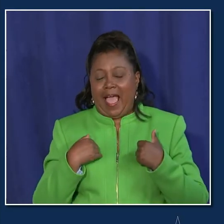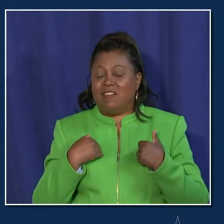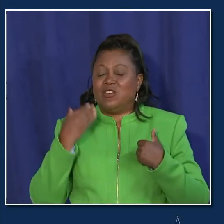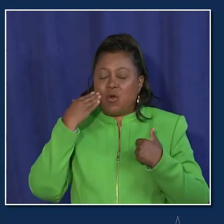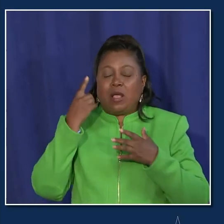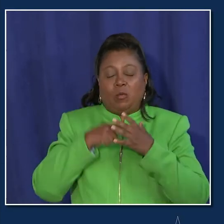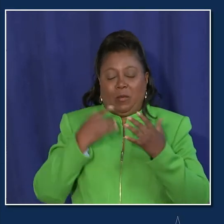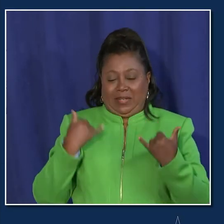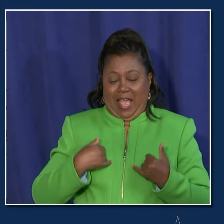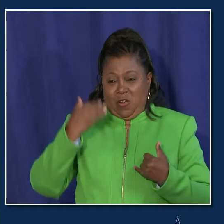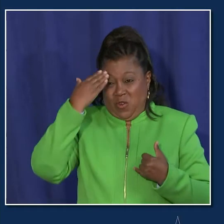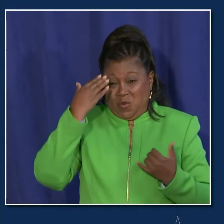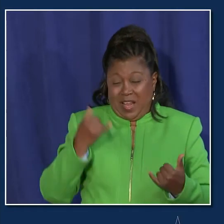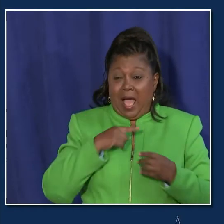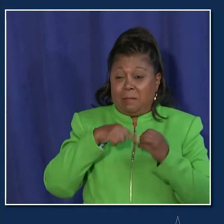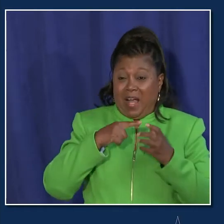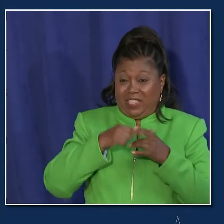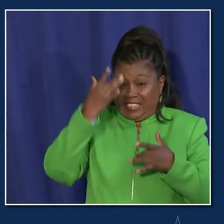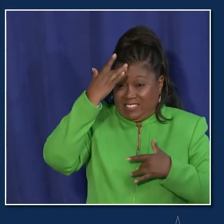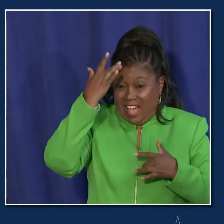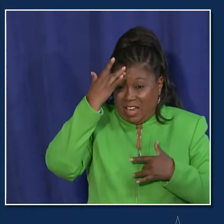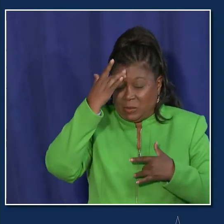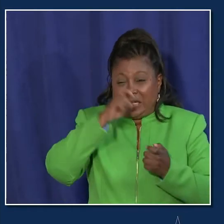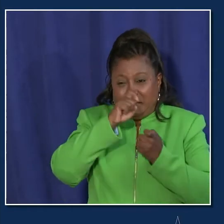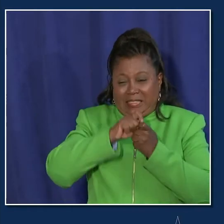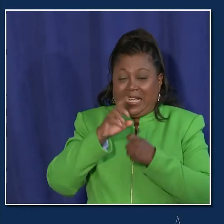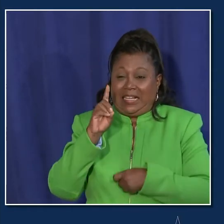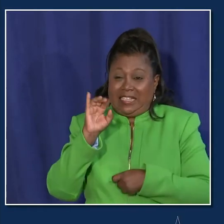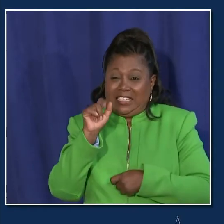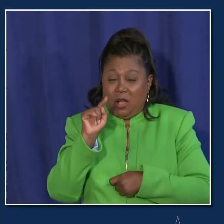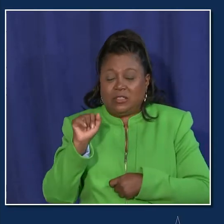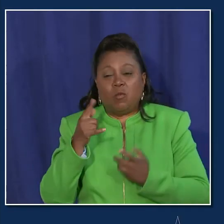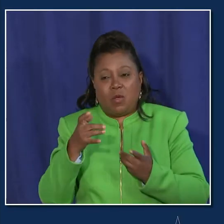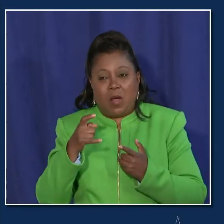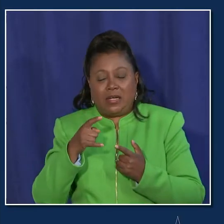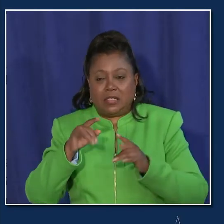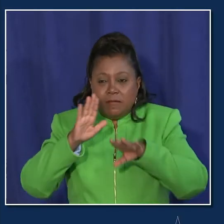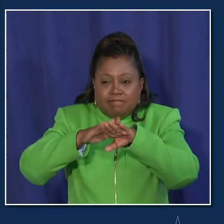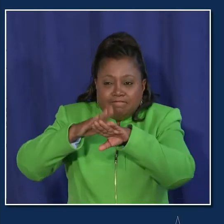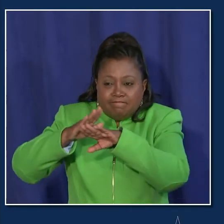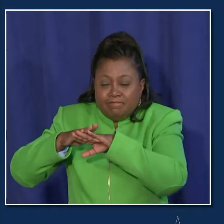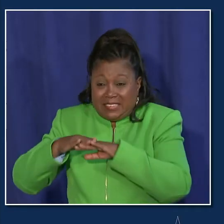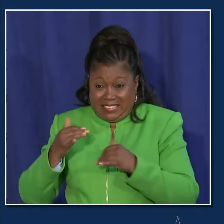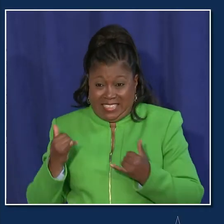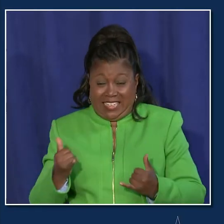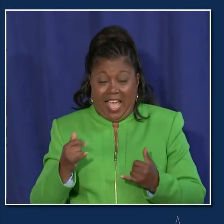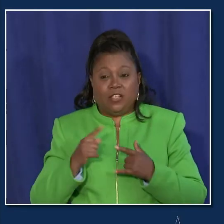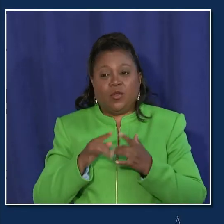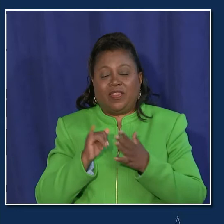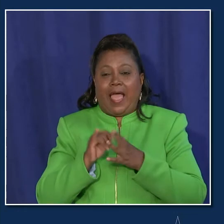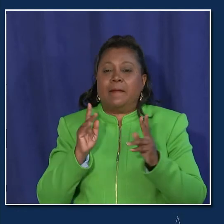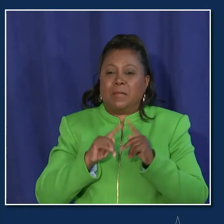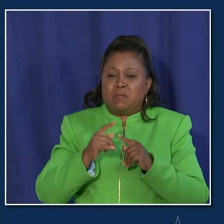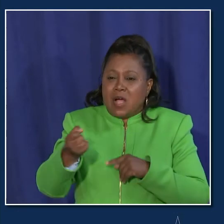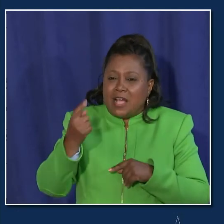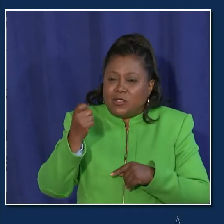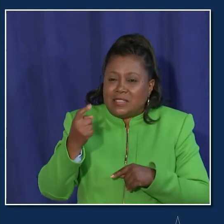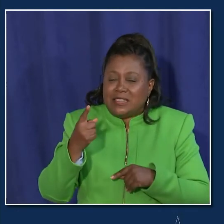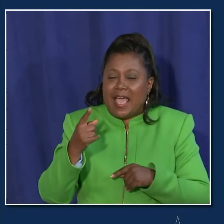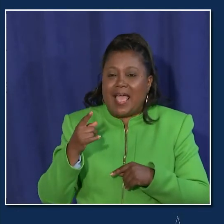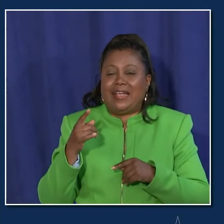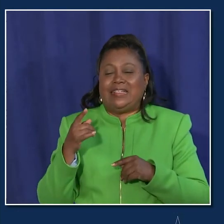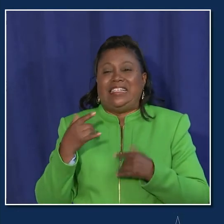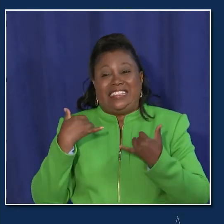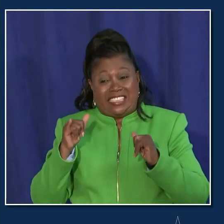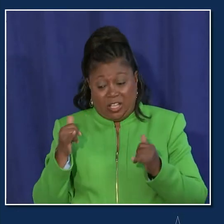Knowing what we now know about this virus, particularly Delta, we wanted to sound this alarm today so that people understand